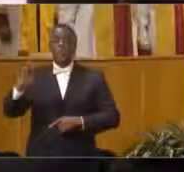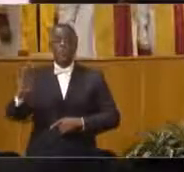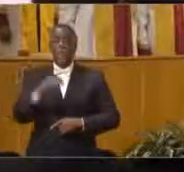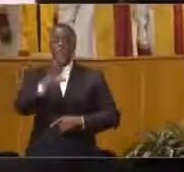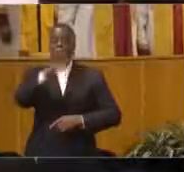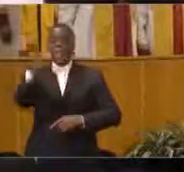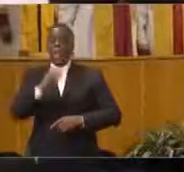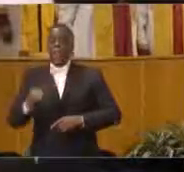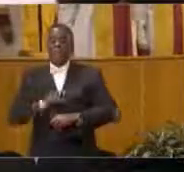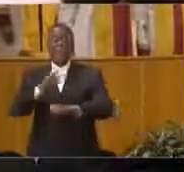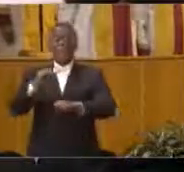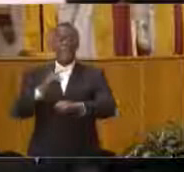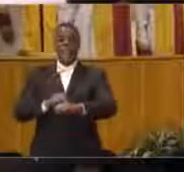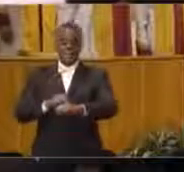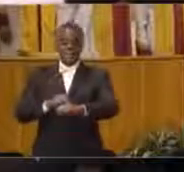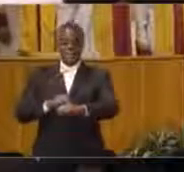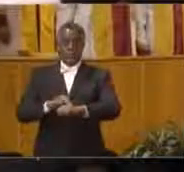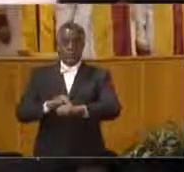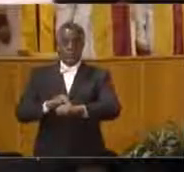African nations.